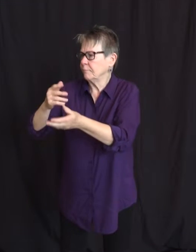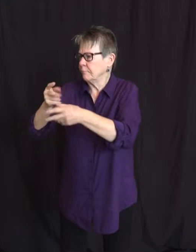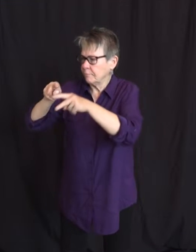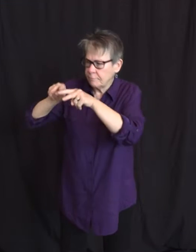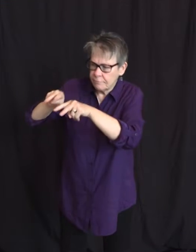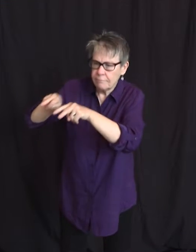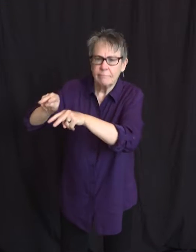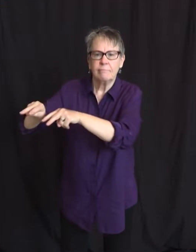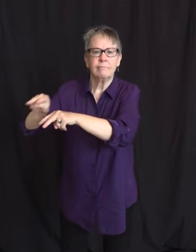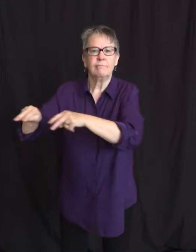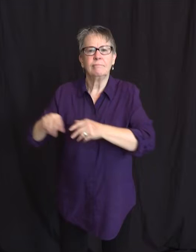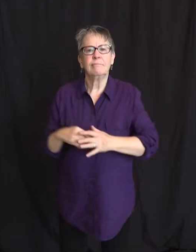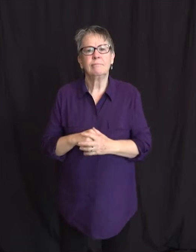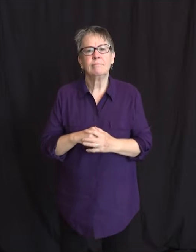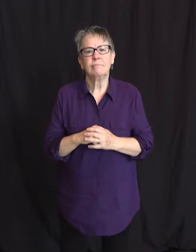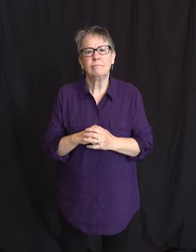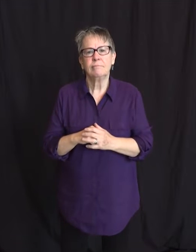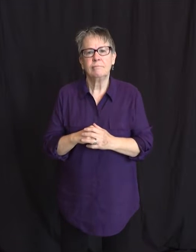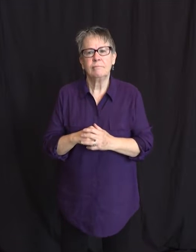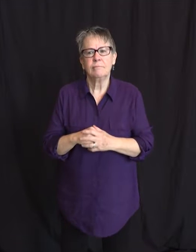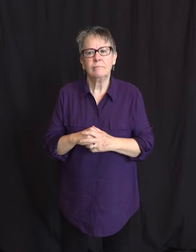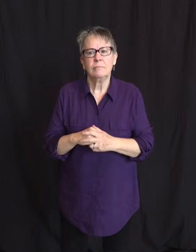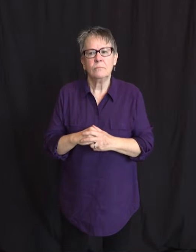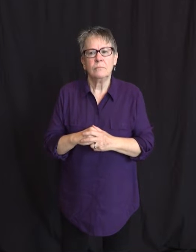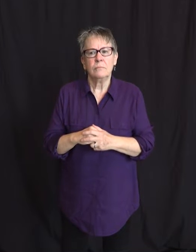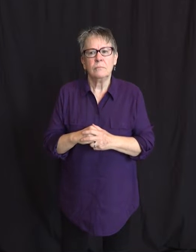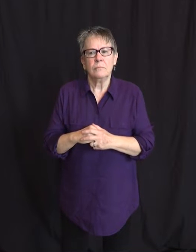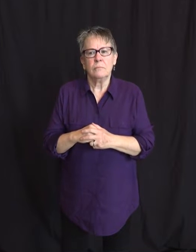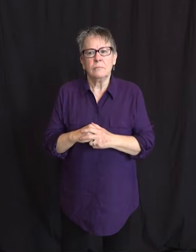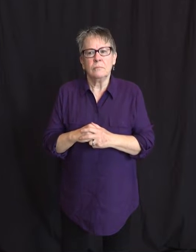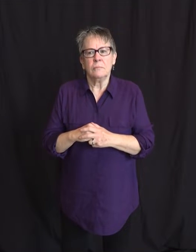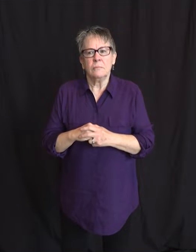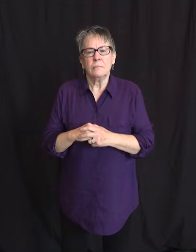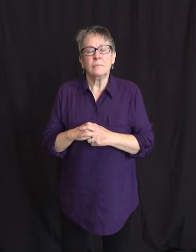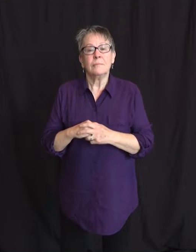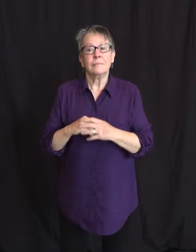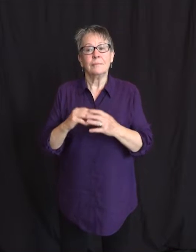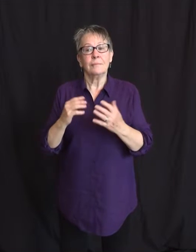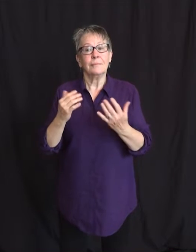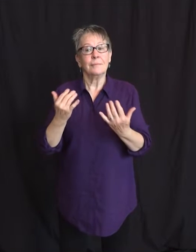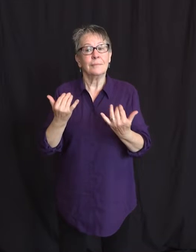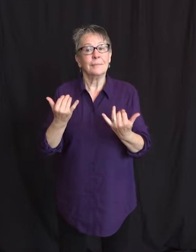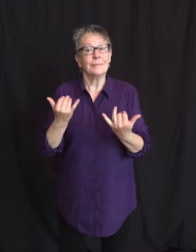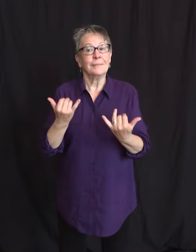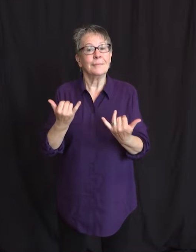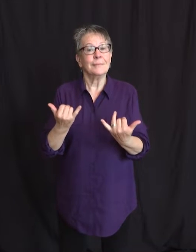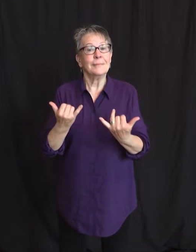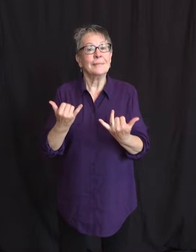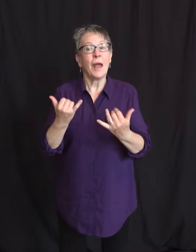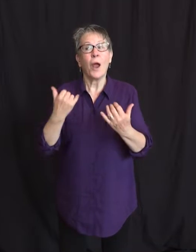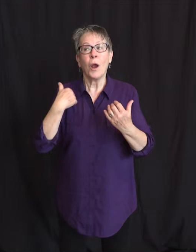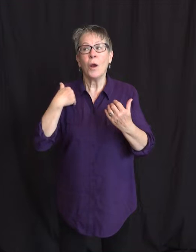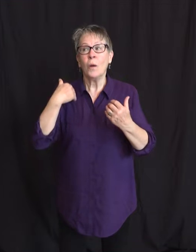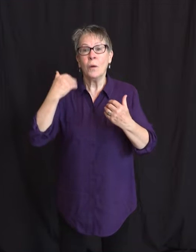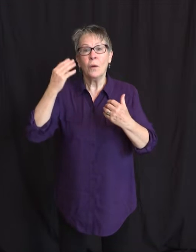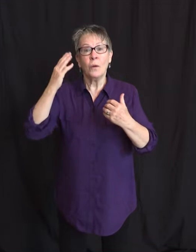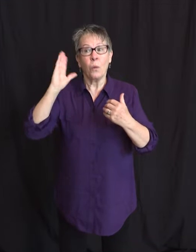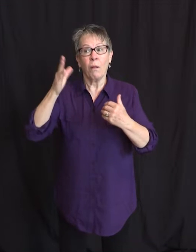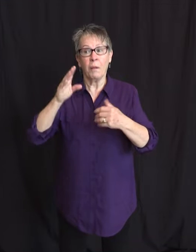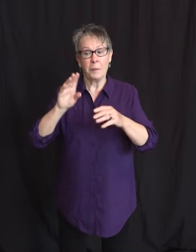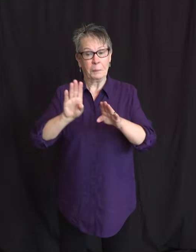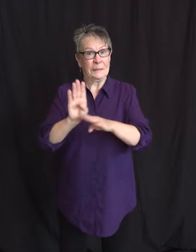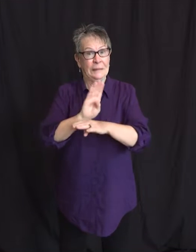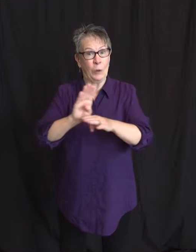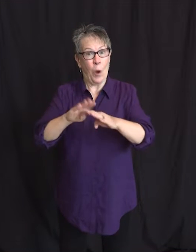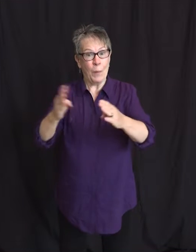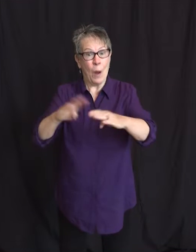see COVID-19 cases. Even if we bat 1,000, even if we get everything right, we will see cases.